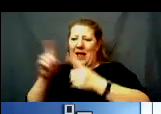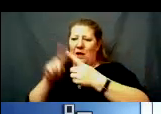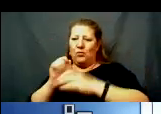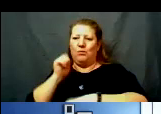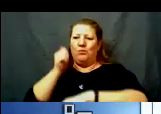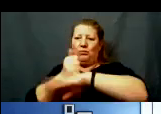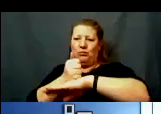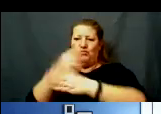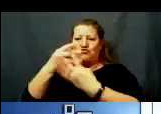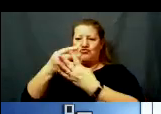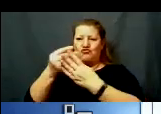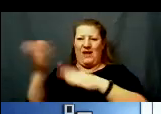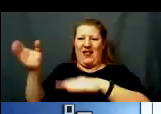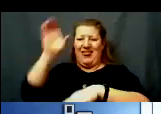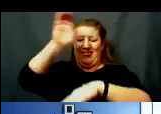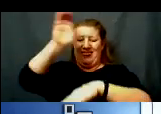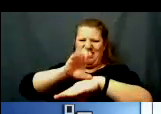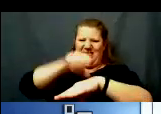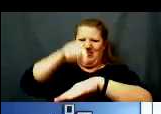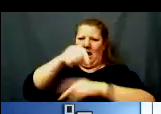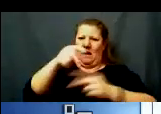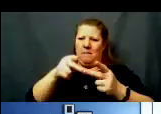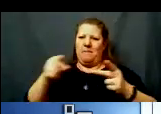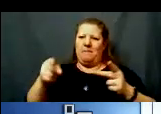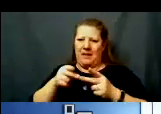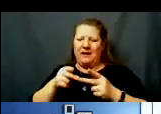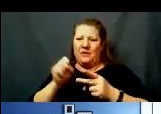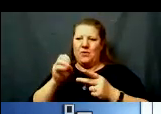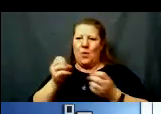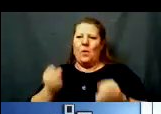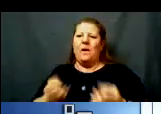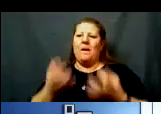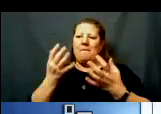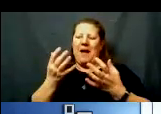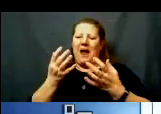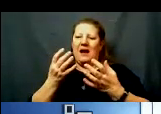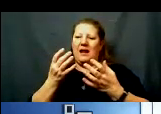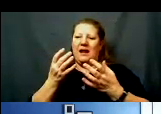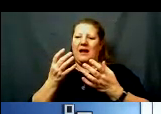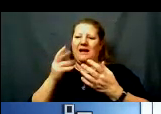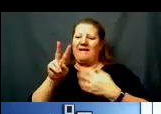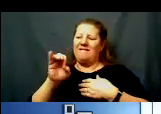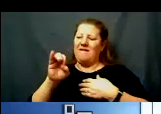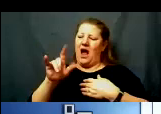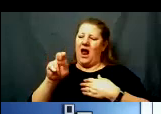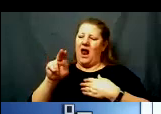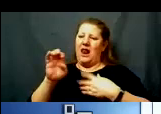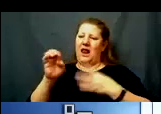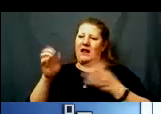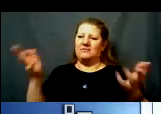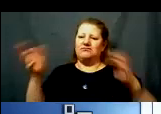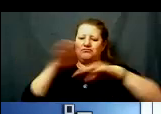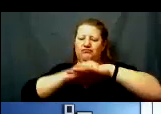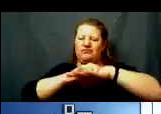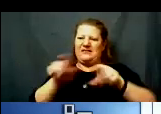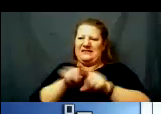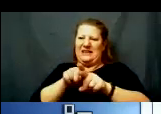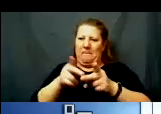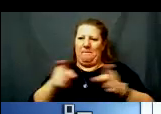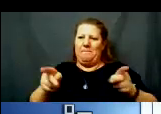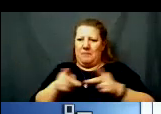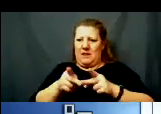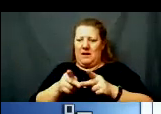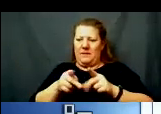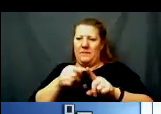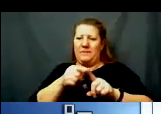we have multiple layers of ecological and social violence converging on this one site. This site that also